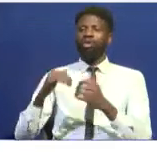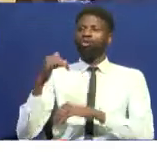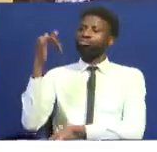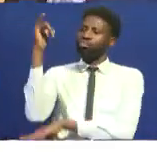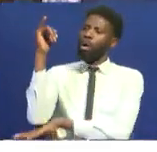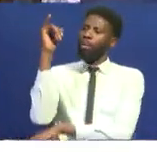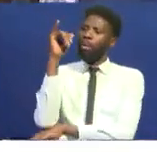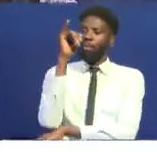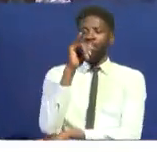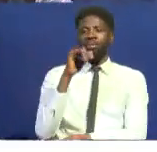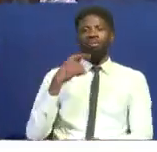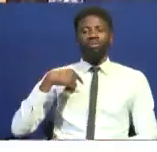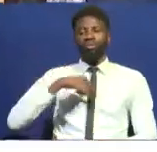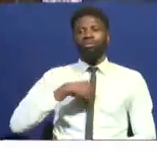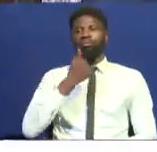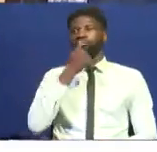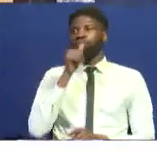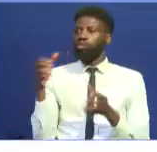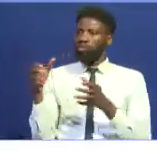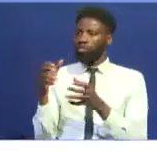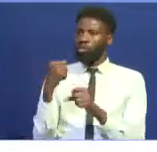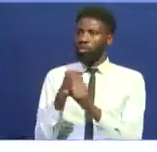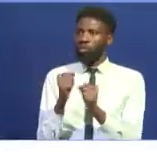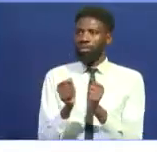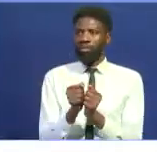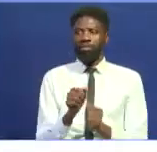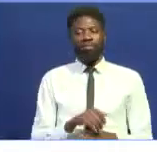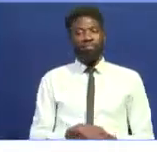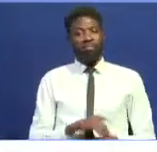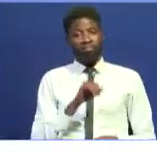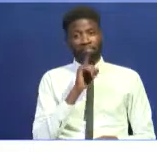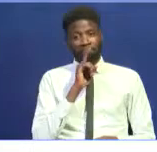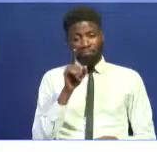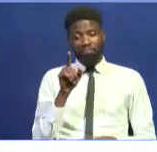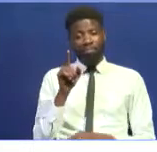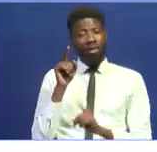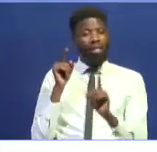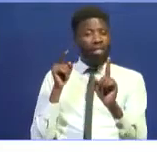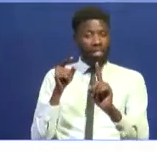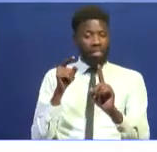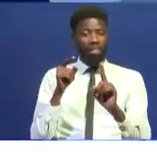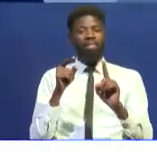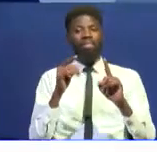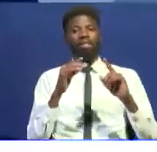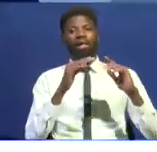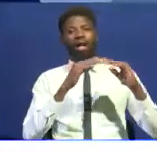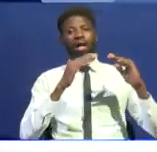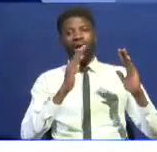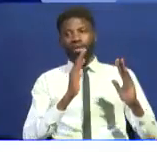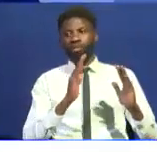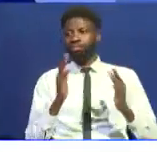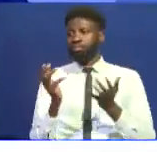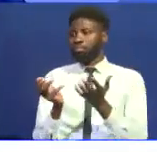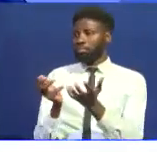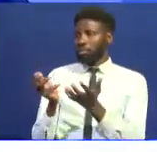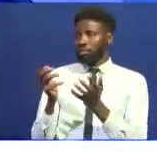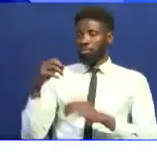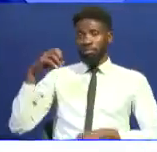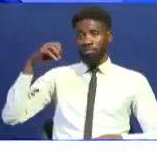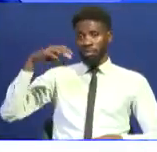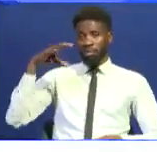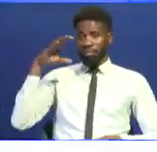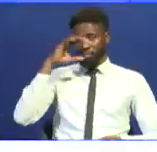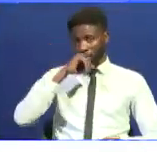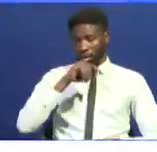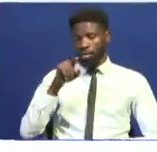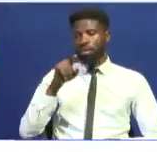to come in. Wachira says the last-mile project will target to connect households and businesses that do not have power supply to